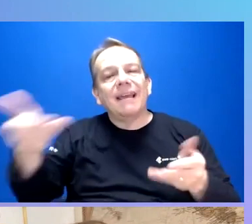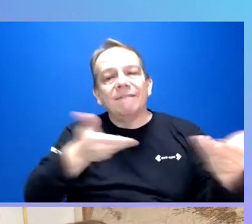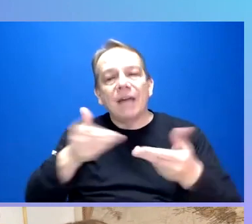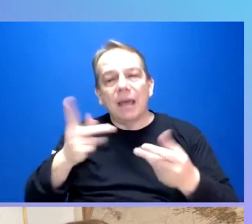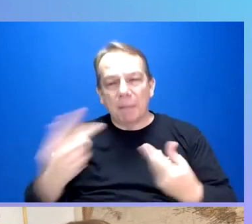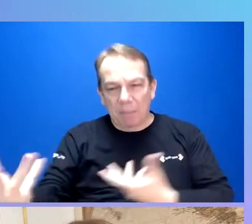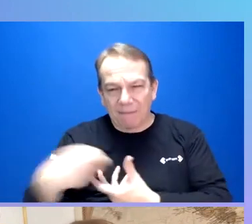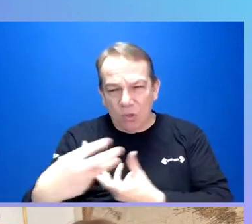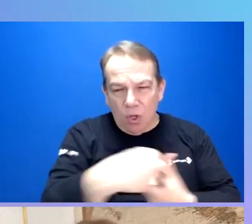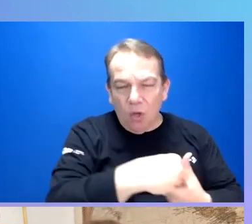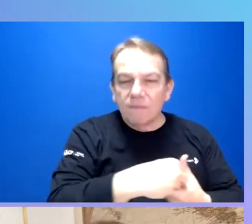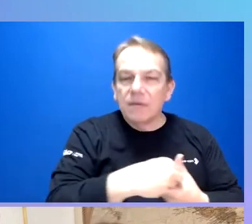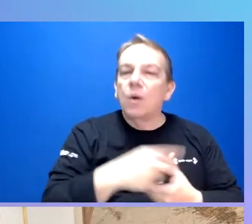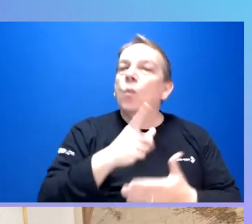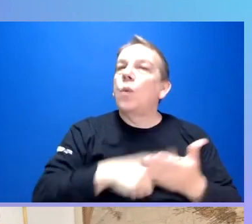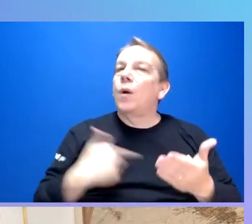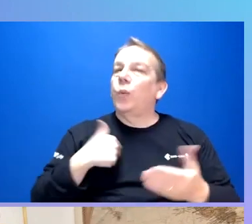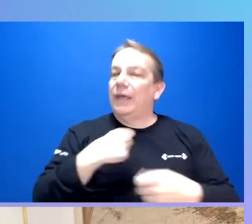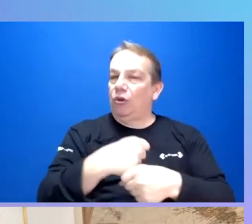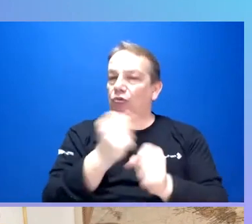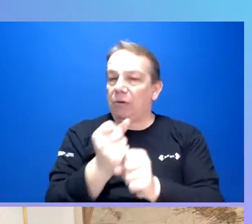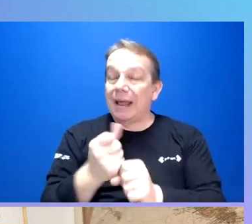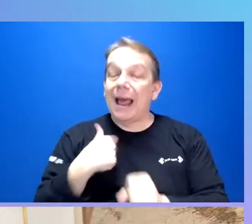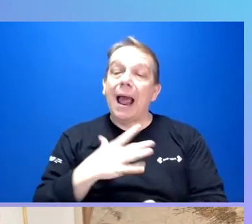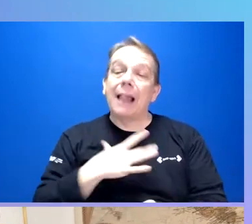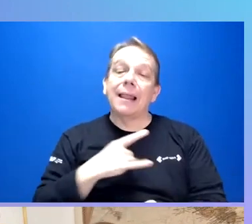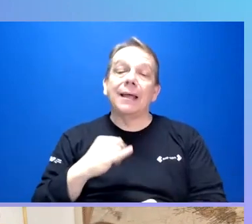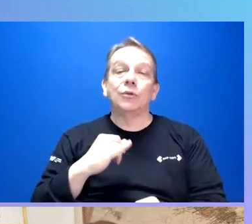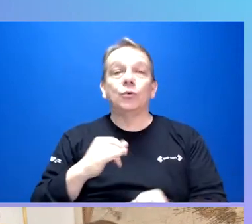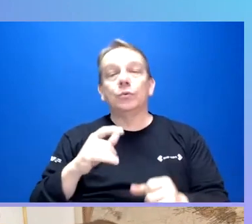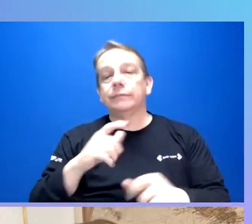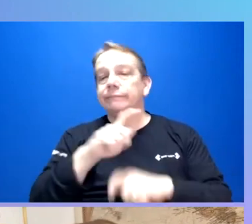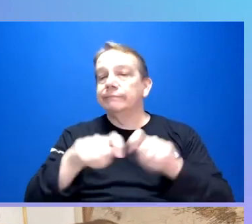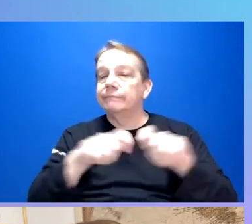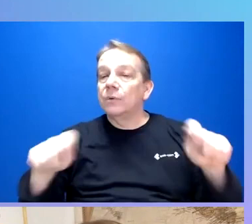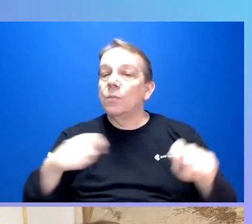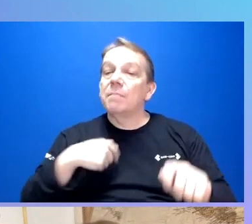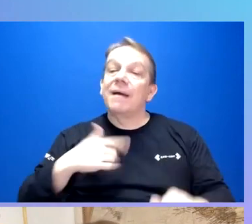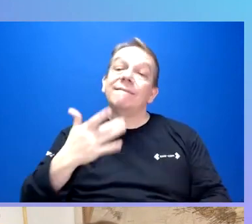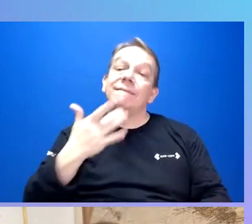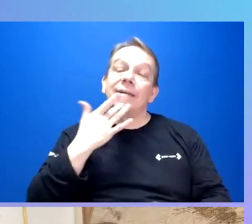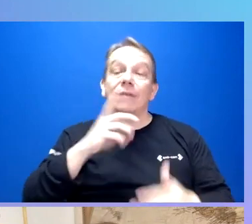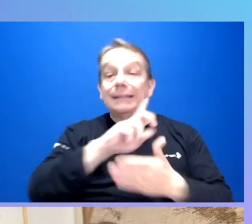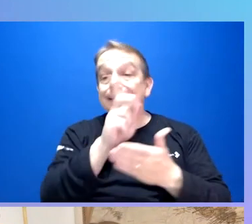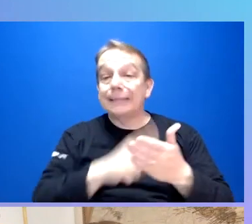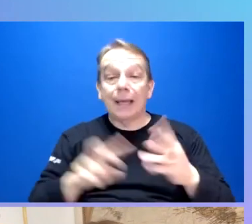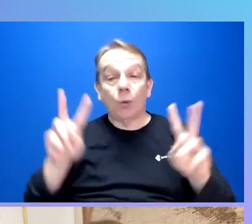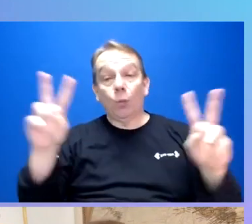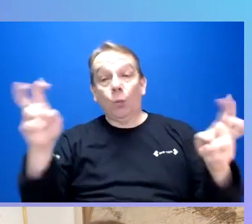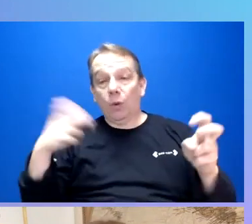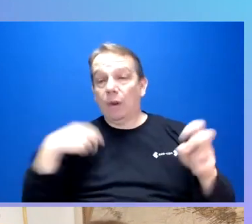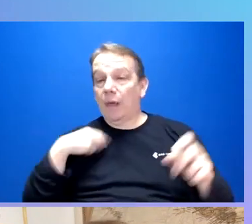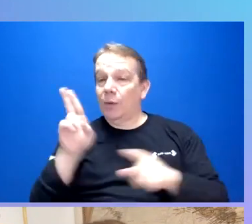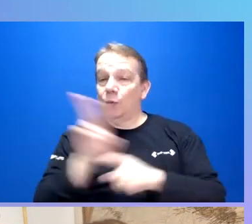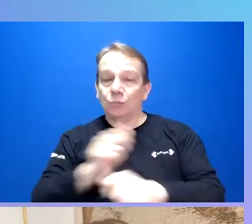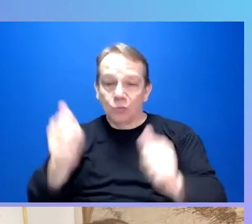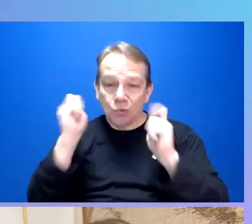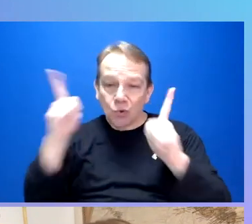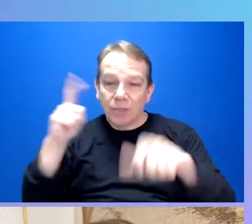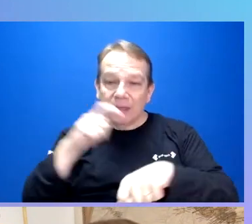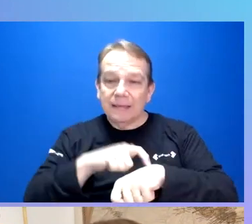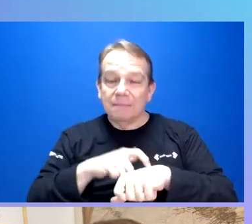we're creating. I like to end with my favorite accessibility design quote that I use all the time. At